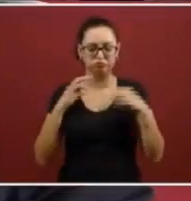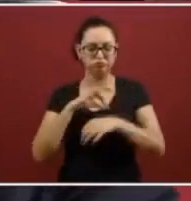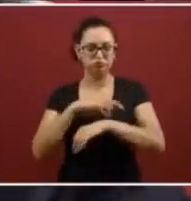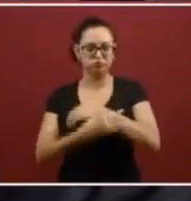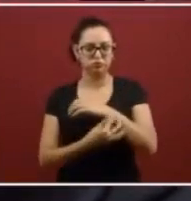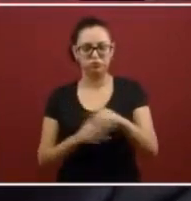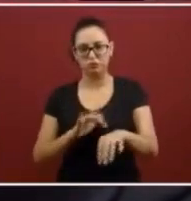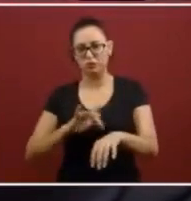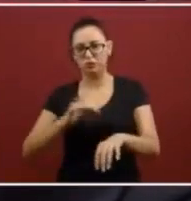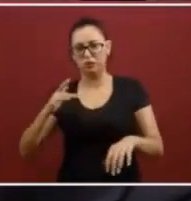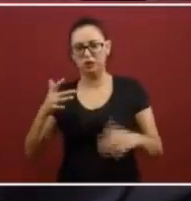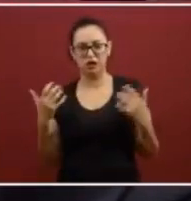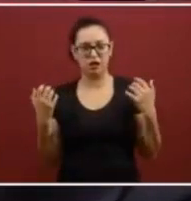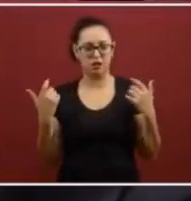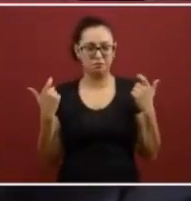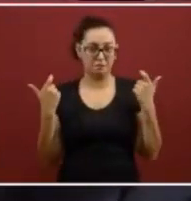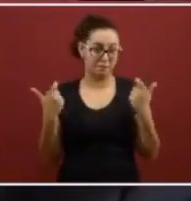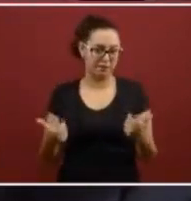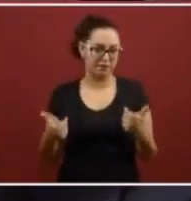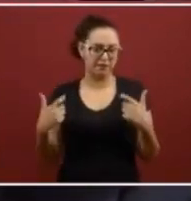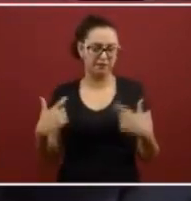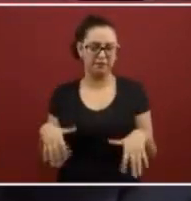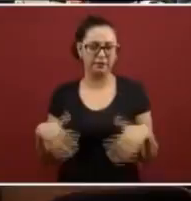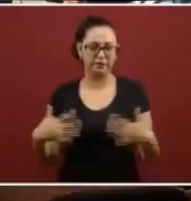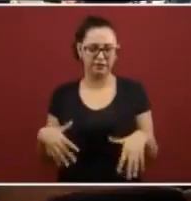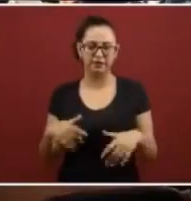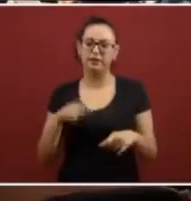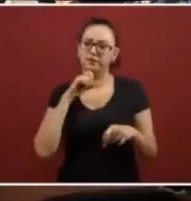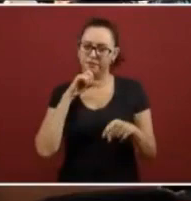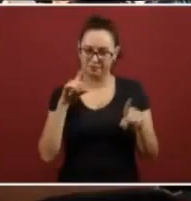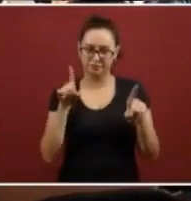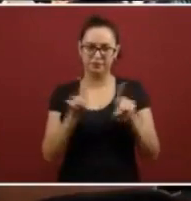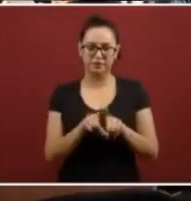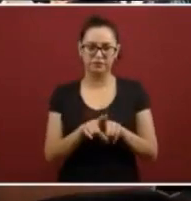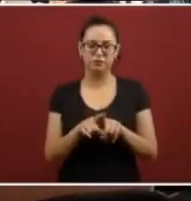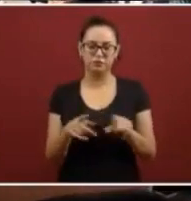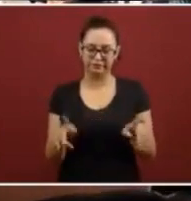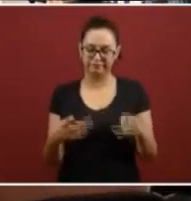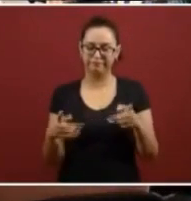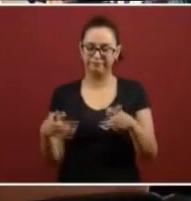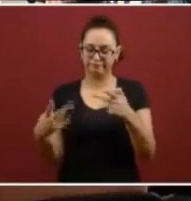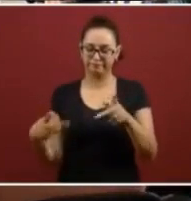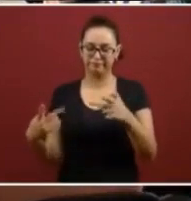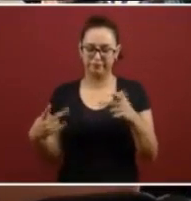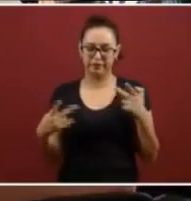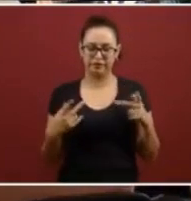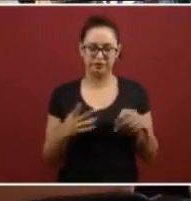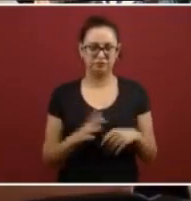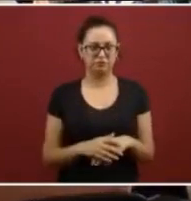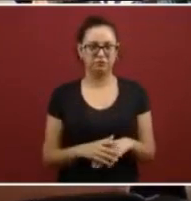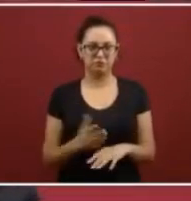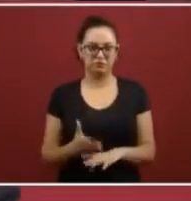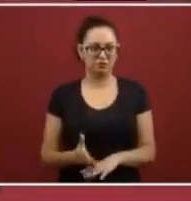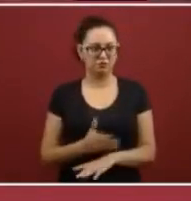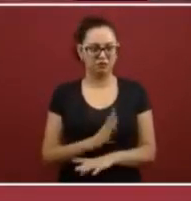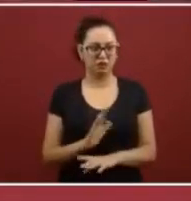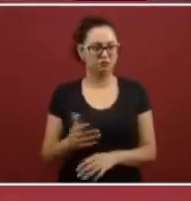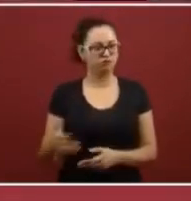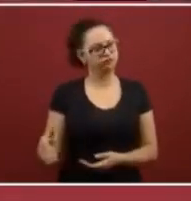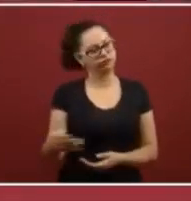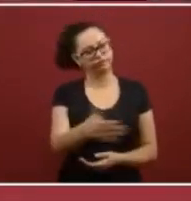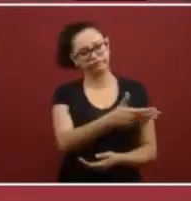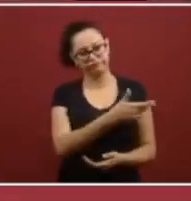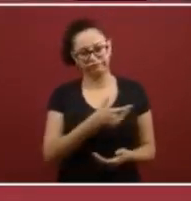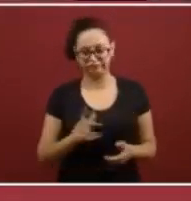also be using jewels and decomisos items que han habido that they've y se van a gotten entregar